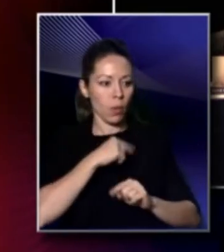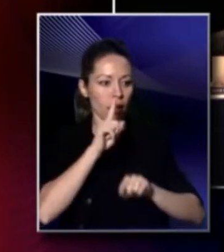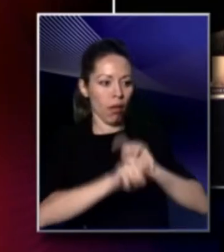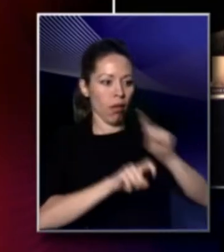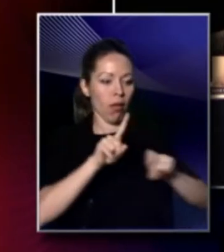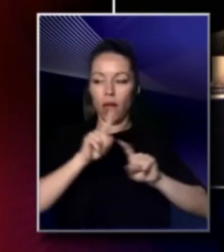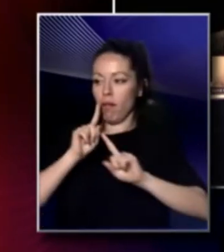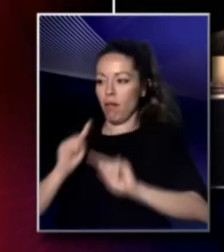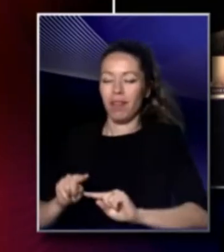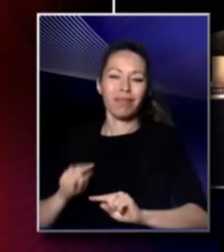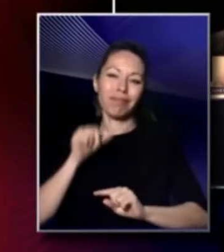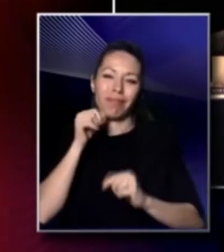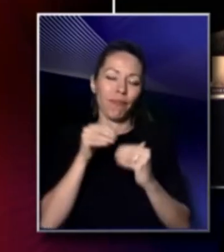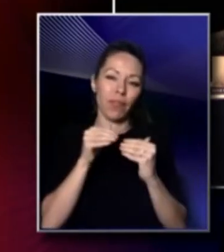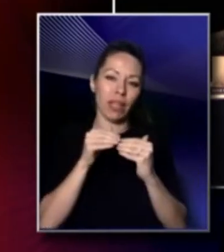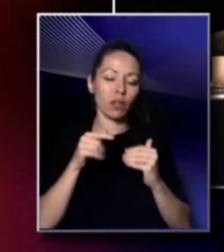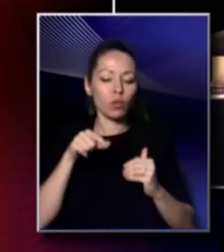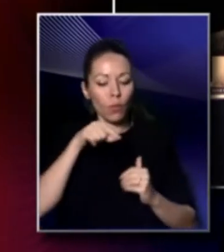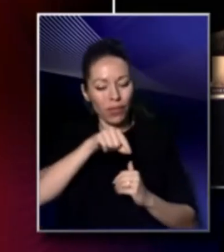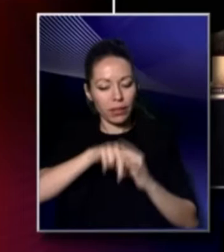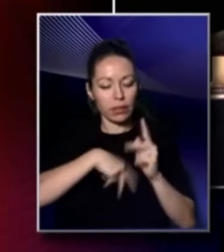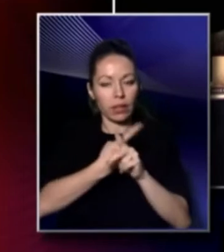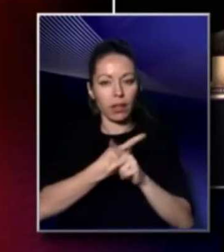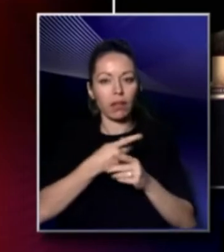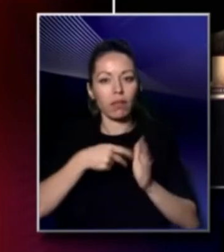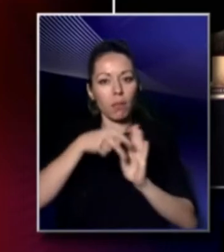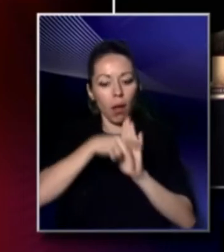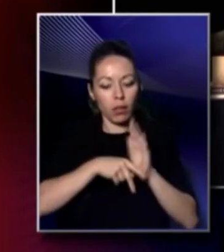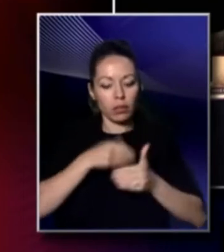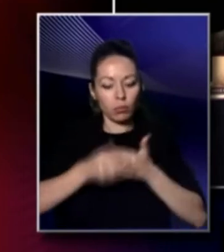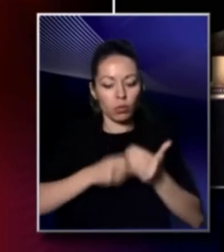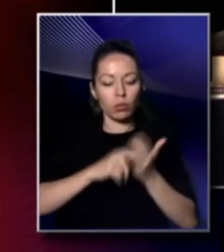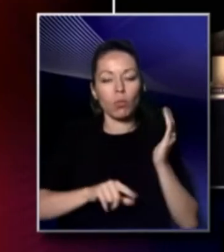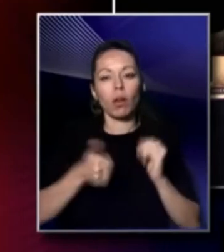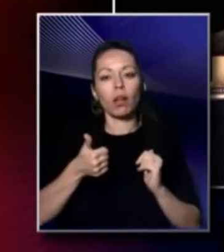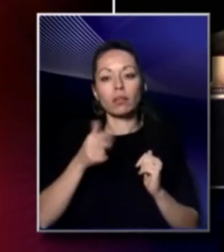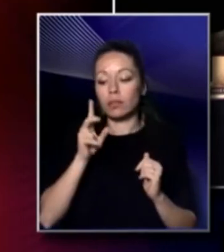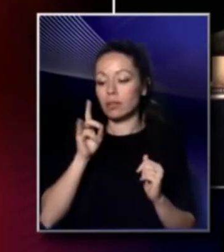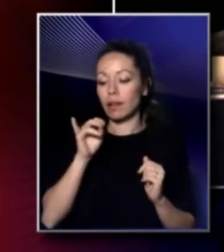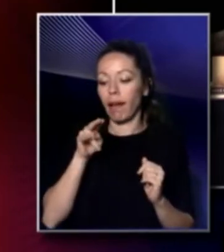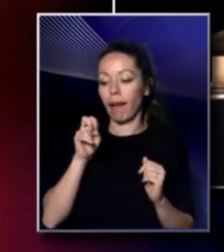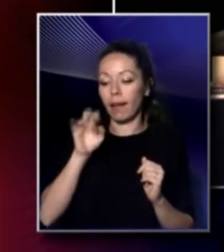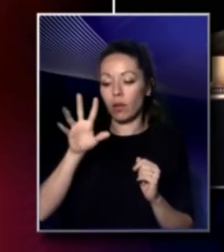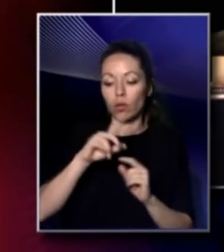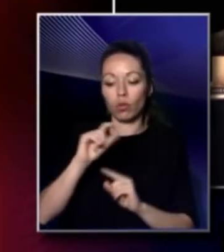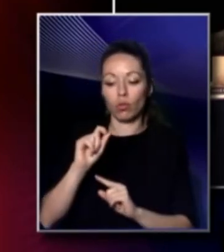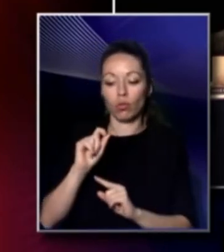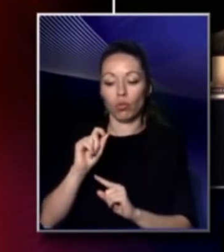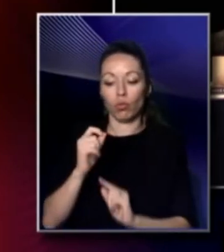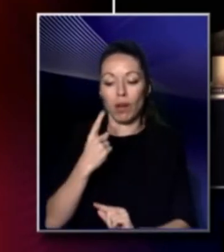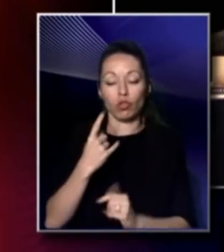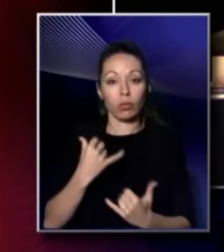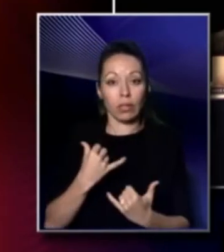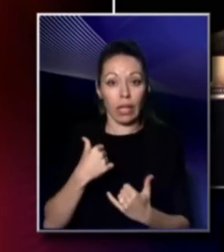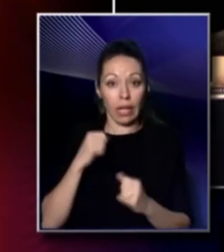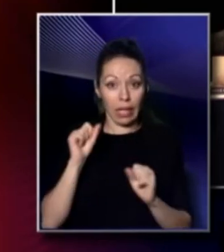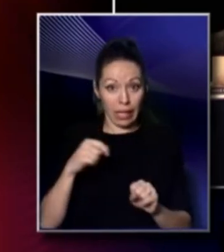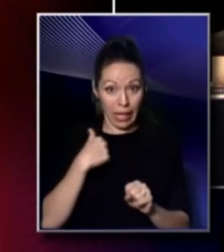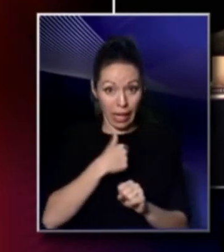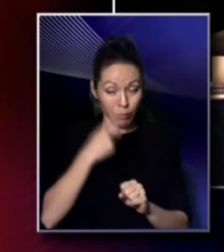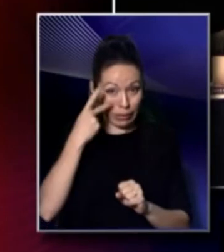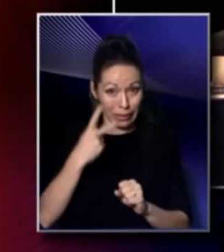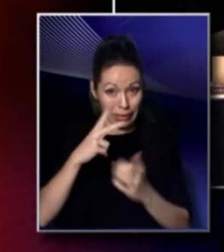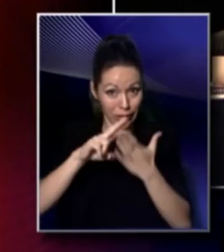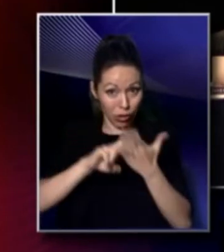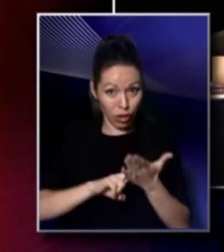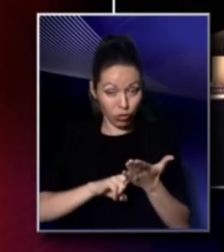be to do these types of policies and procedures. What other things, like Diane's question today, can we see the